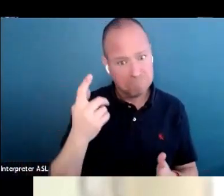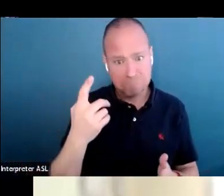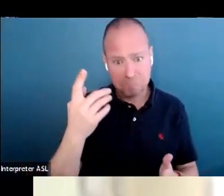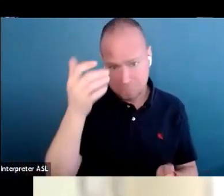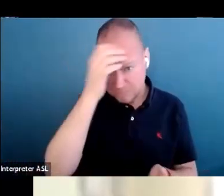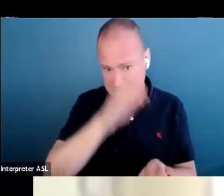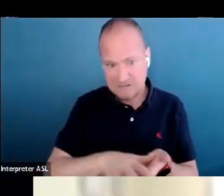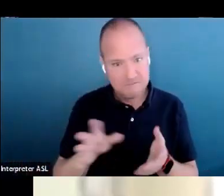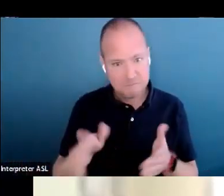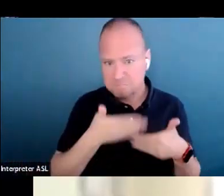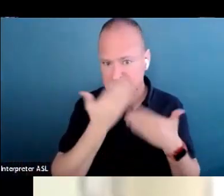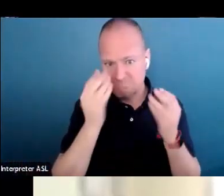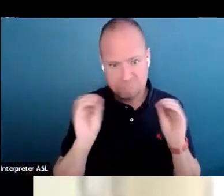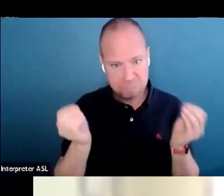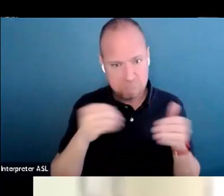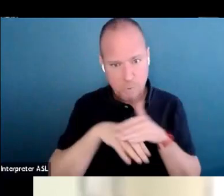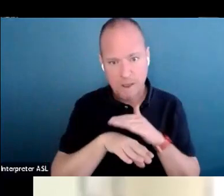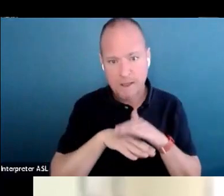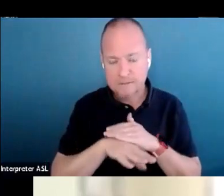have access to